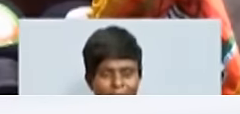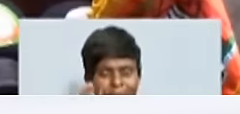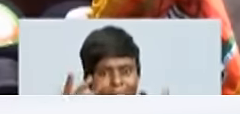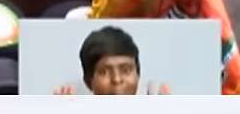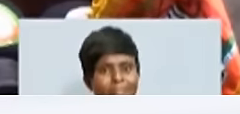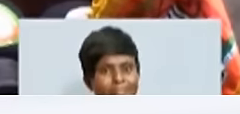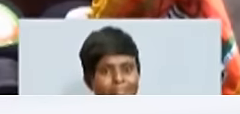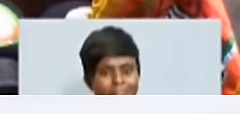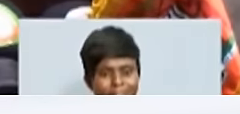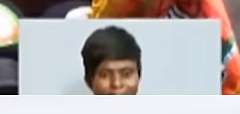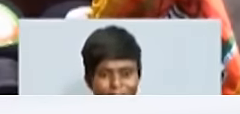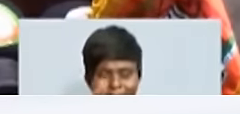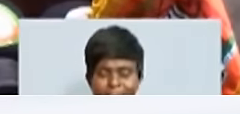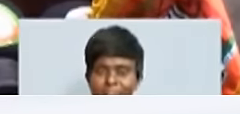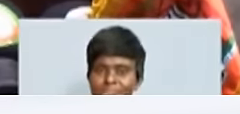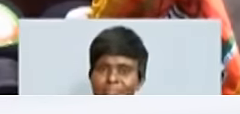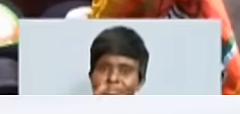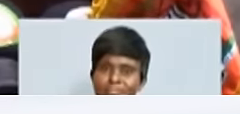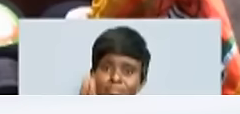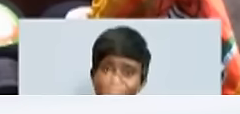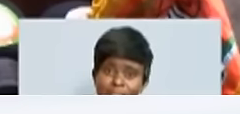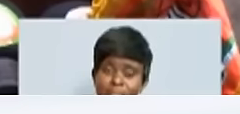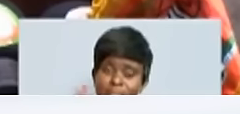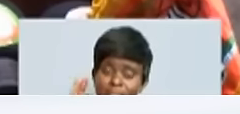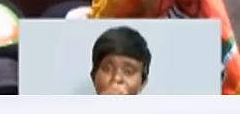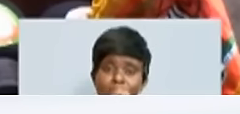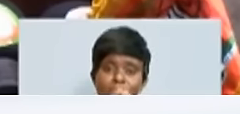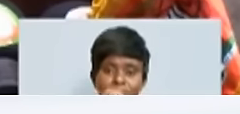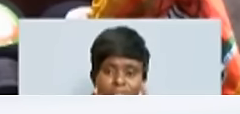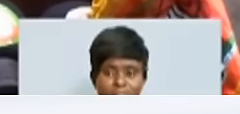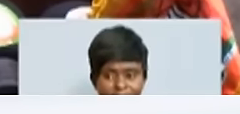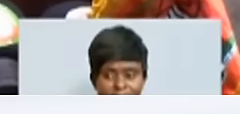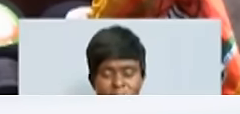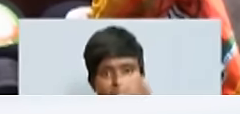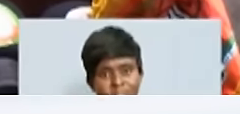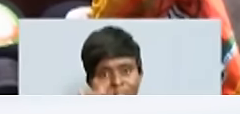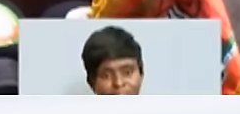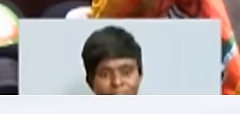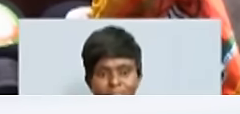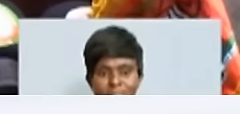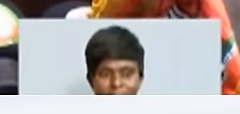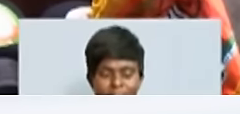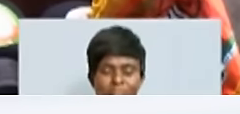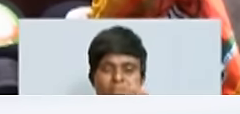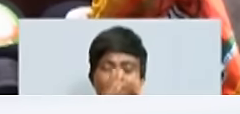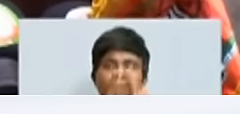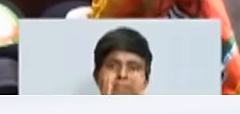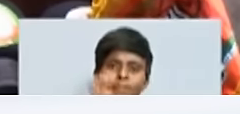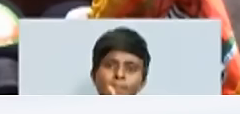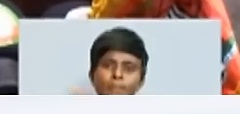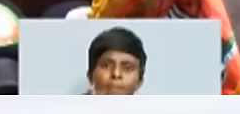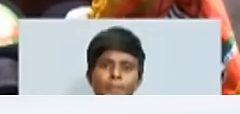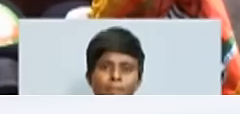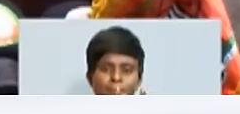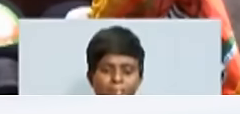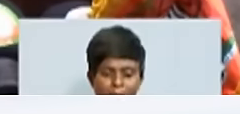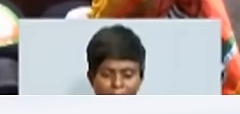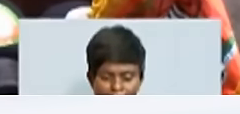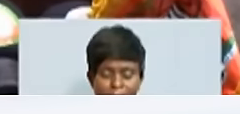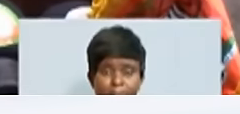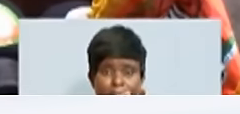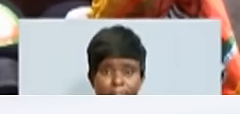wasted. A grant is to be utilized properly for them to grow so they don't have to queue for another grant